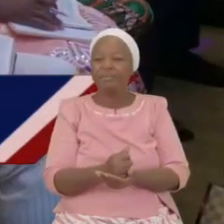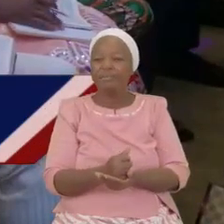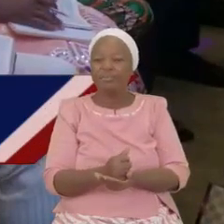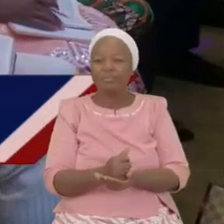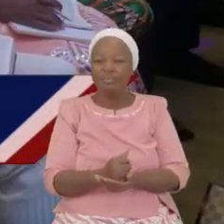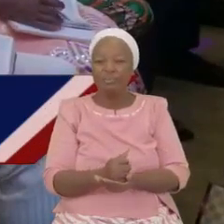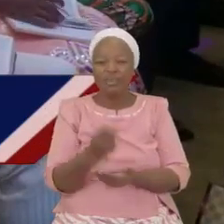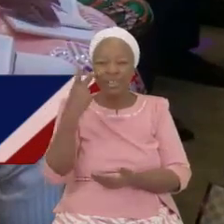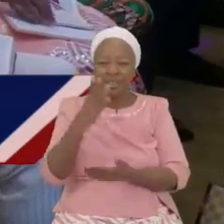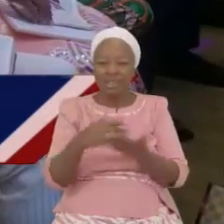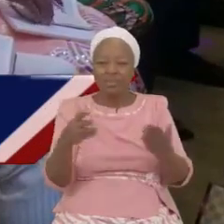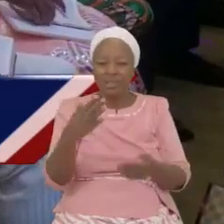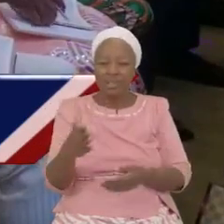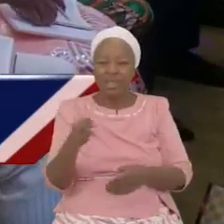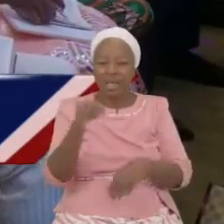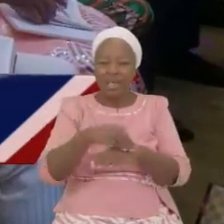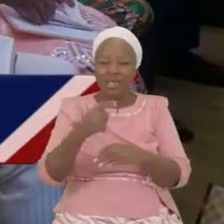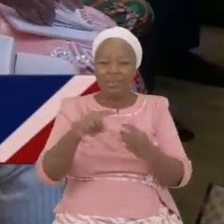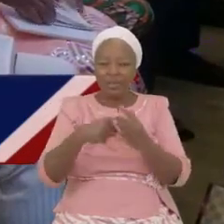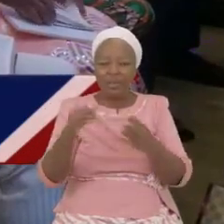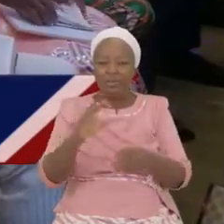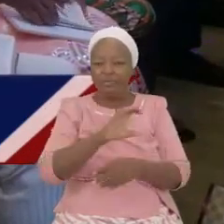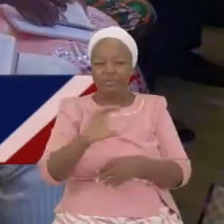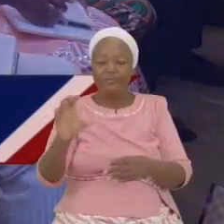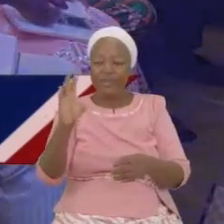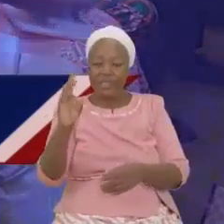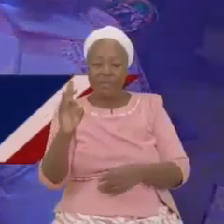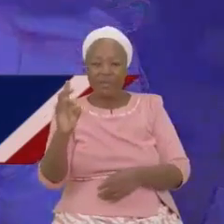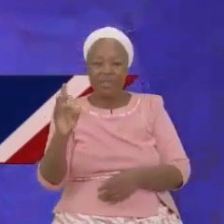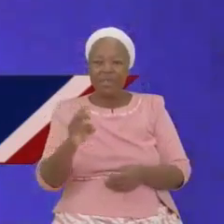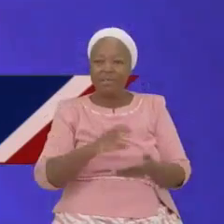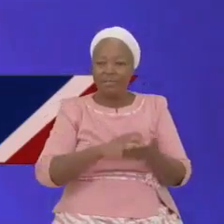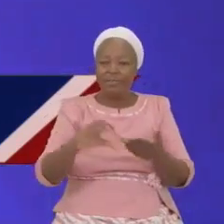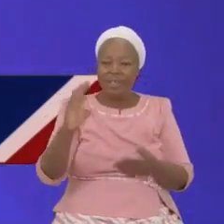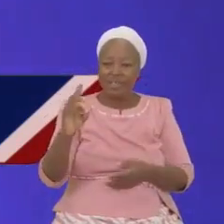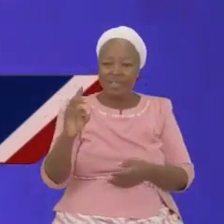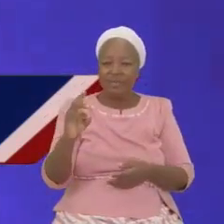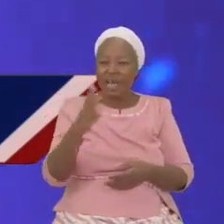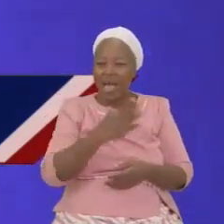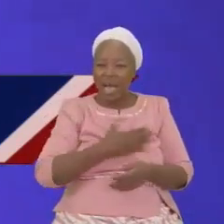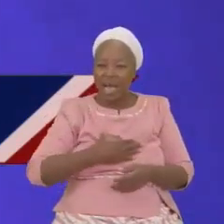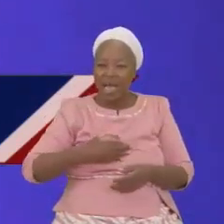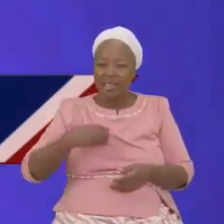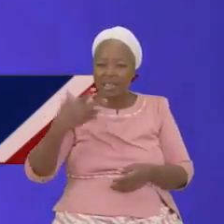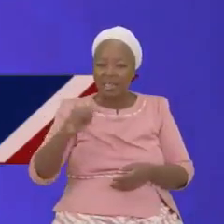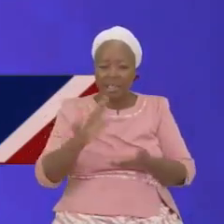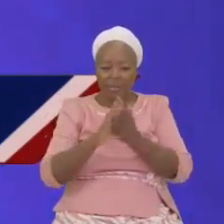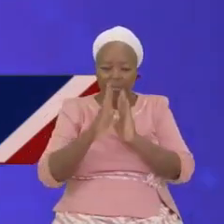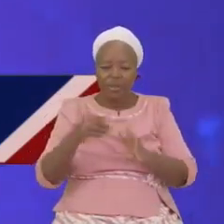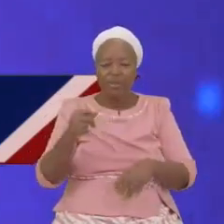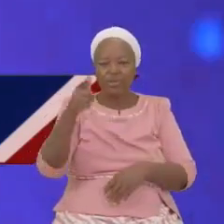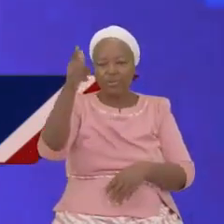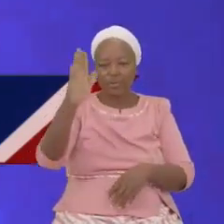look at something here at the beginning of verse 7. Look at the beginning of verse 7. It says, and the peace of God,